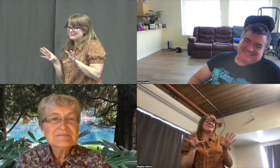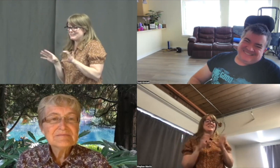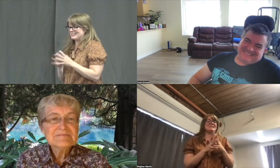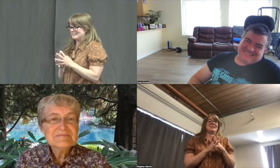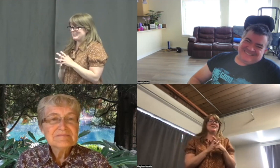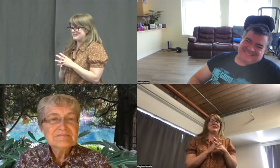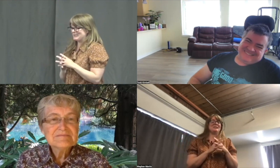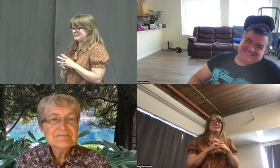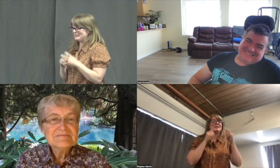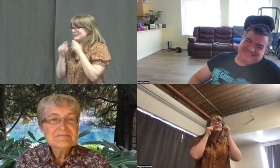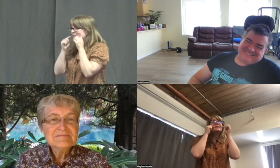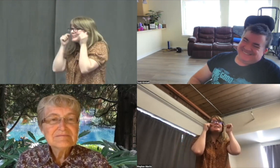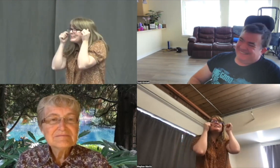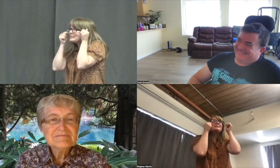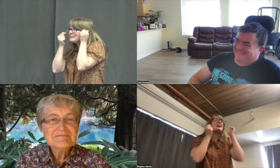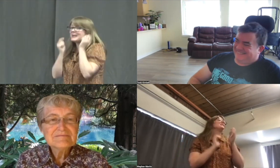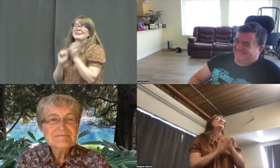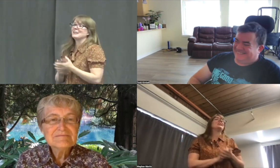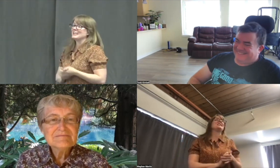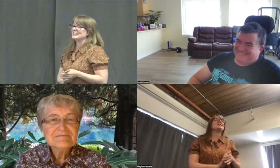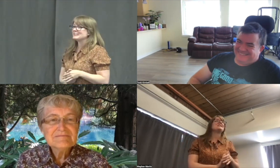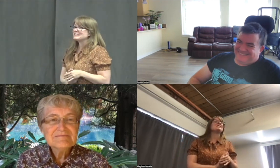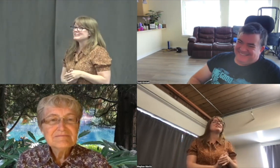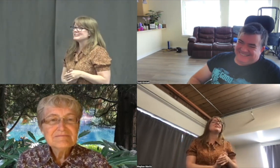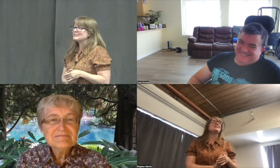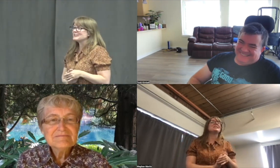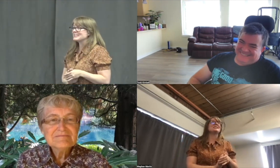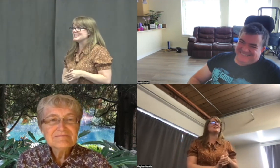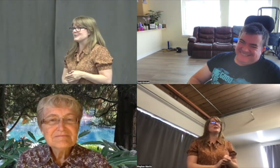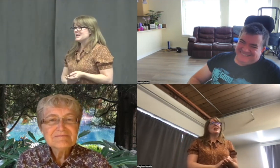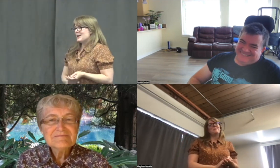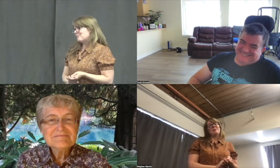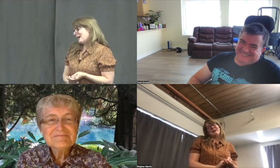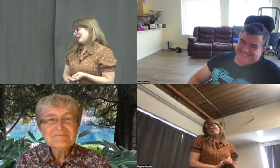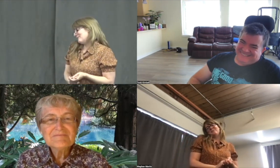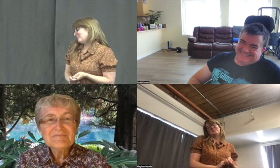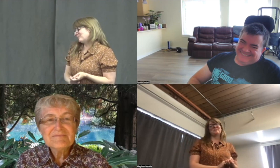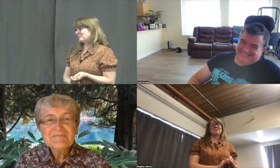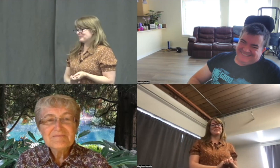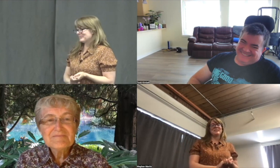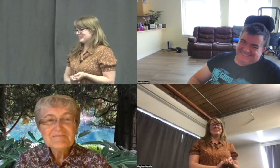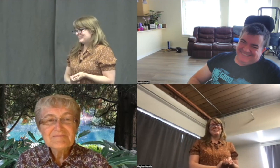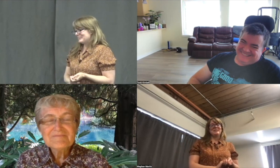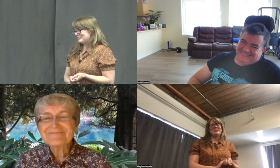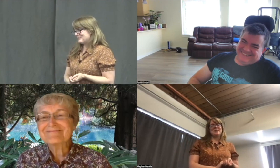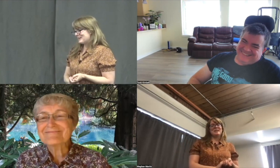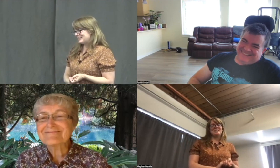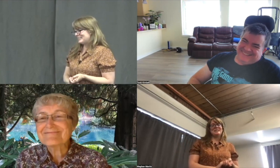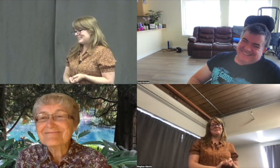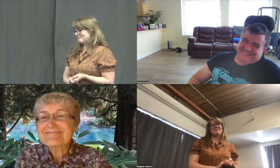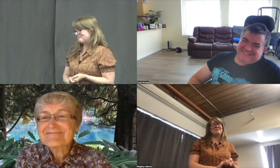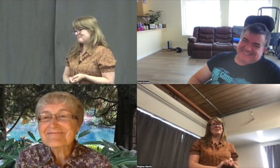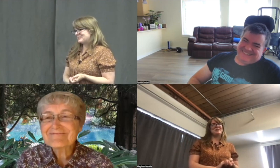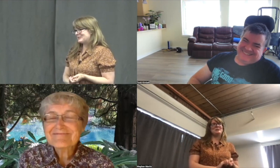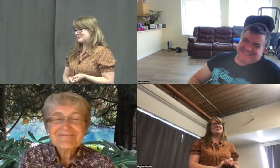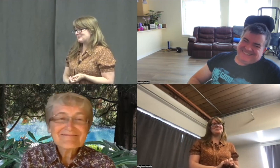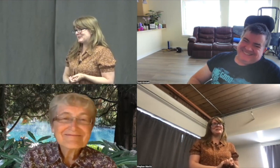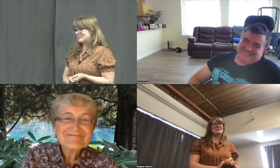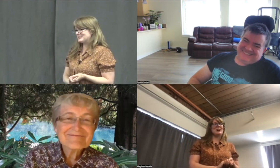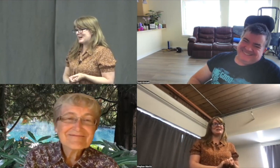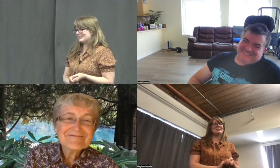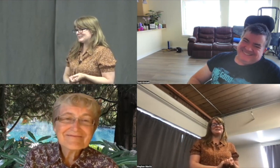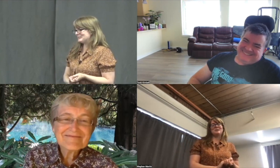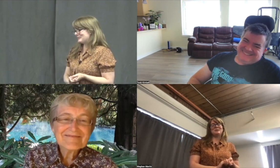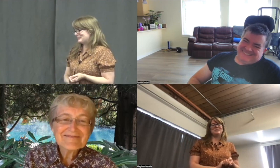love freaking salamanders. Their little smile. I think that they're so freaking cute. But the money,